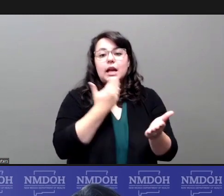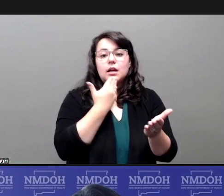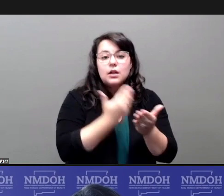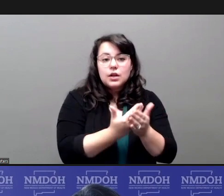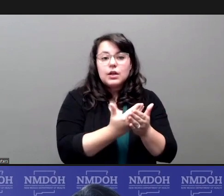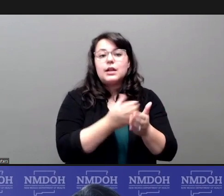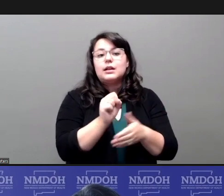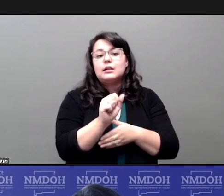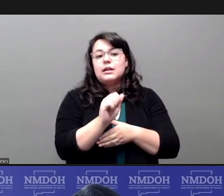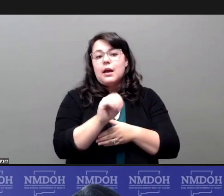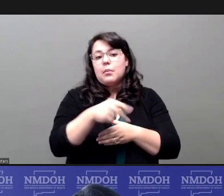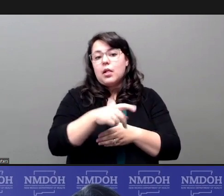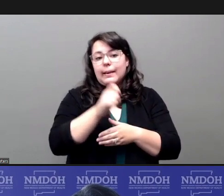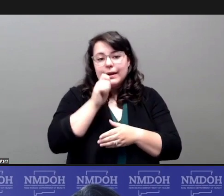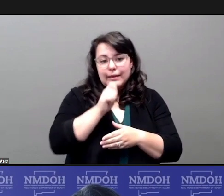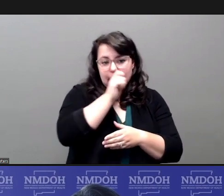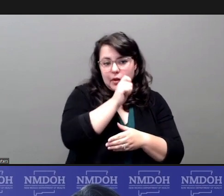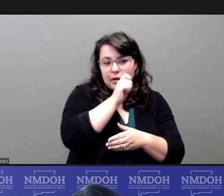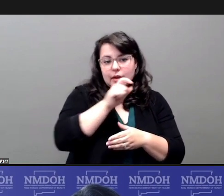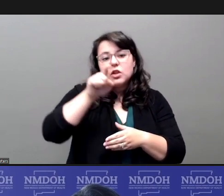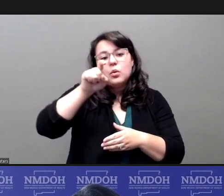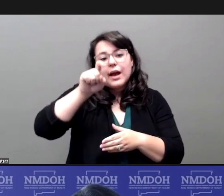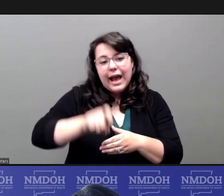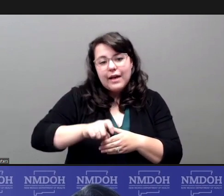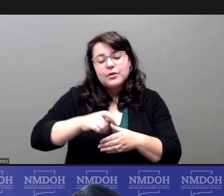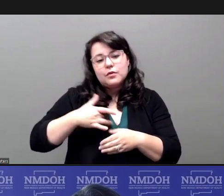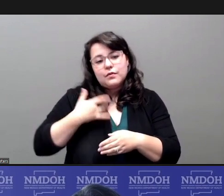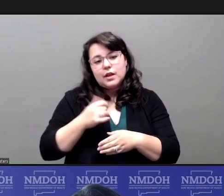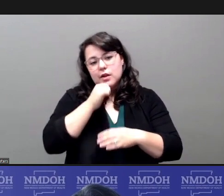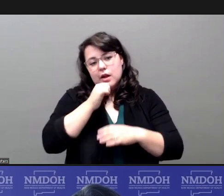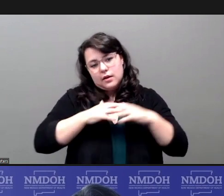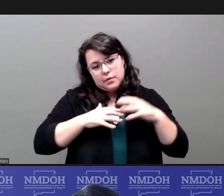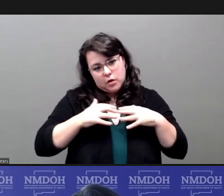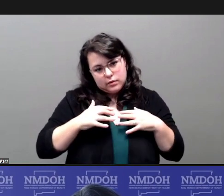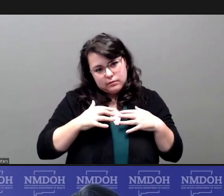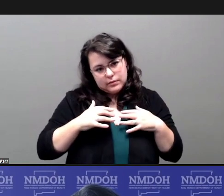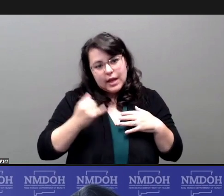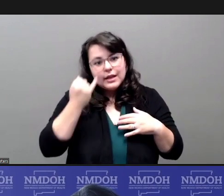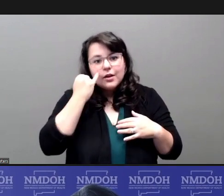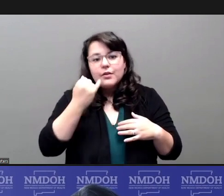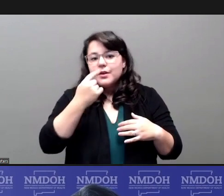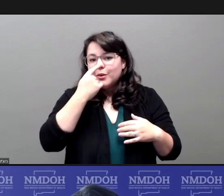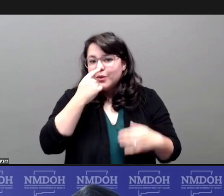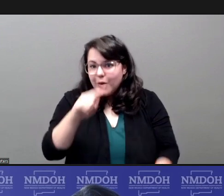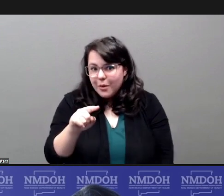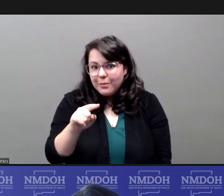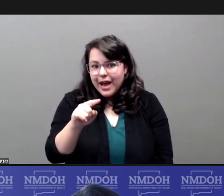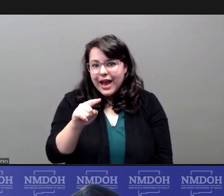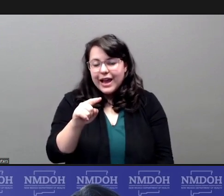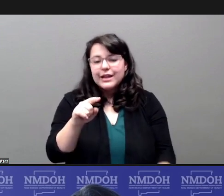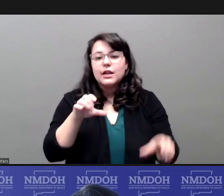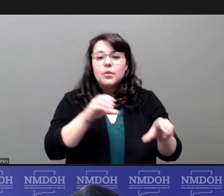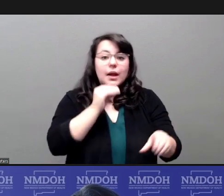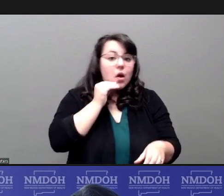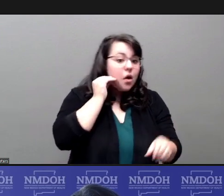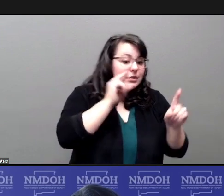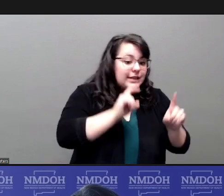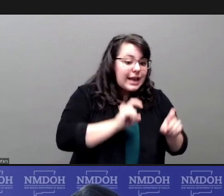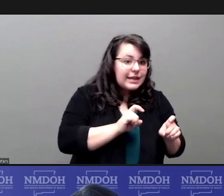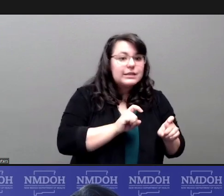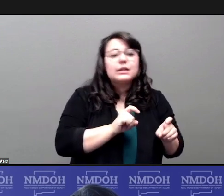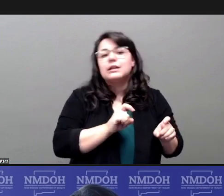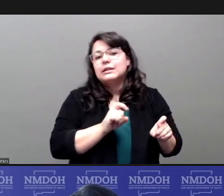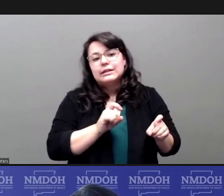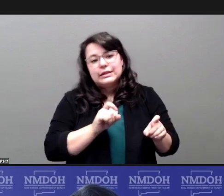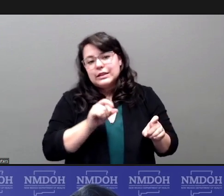sample, you have to be uncomfortable. So if you don't mind doing a home antigen test, you're not doing it